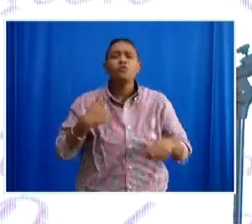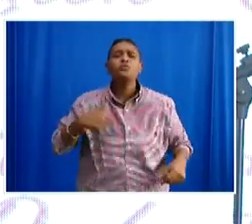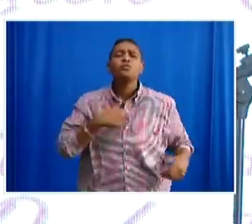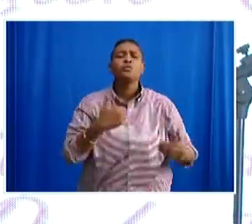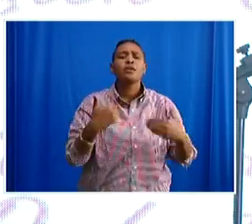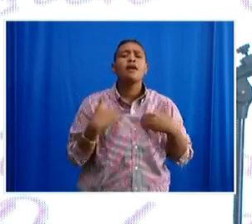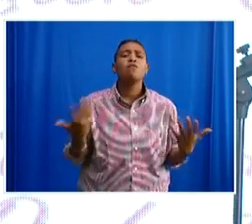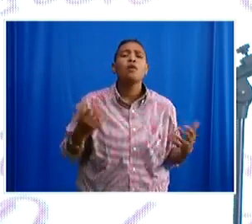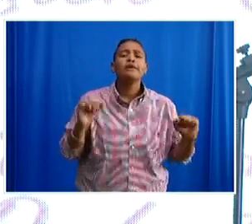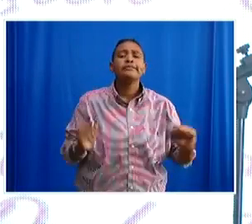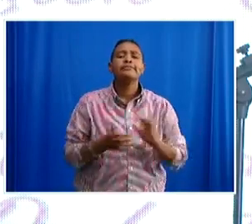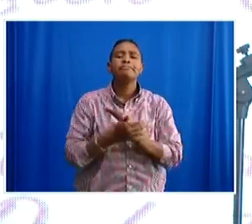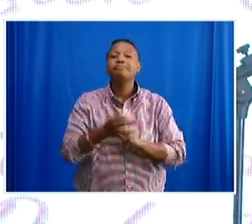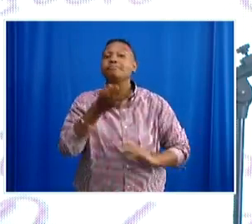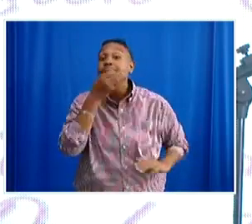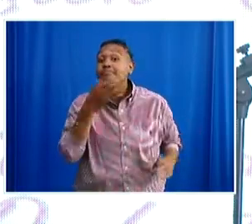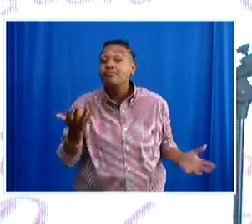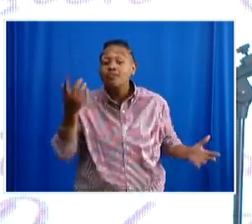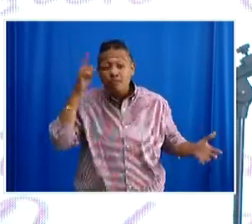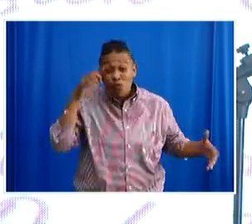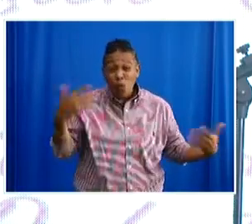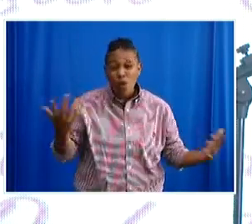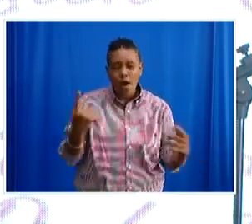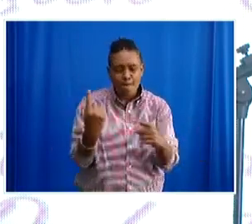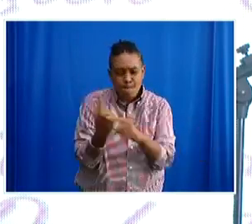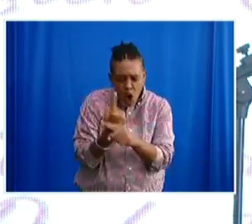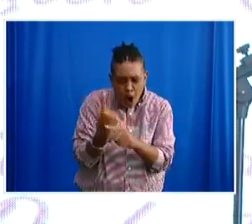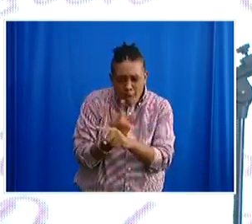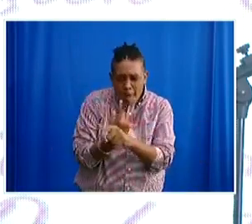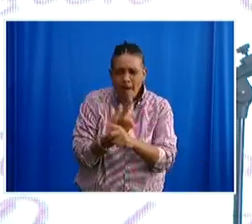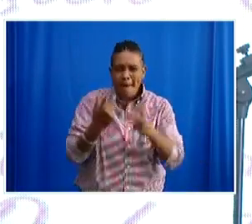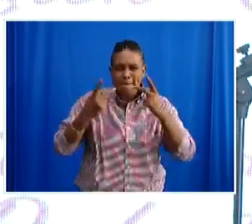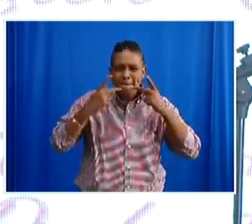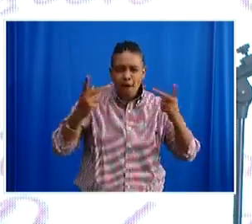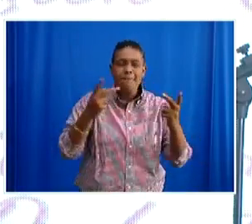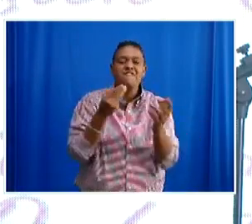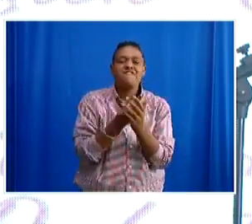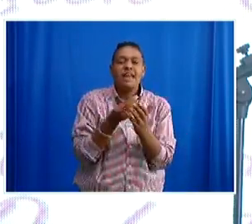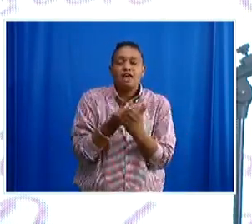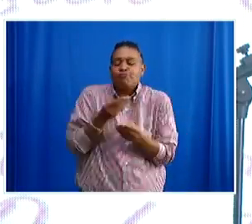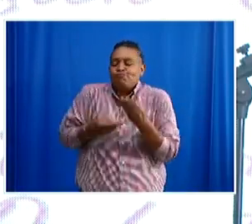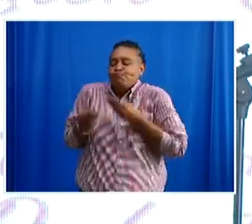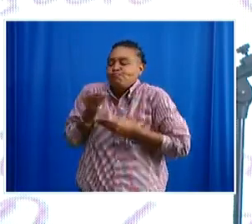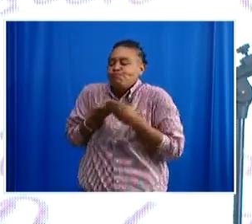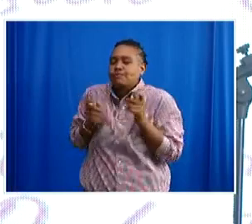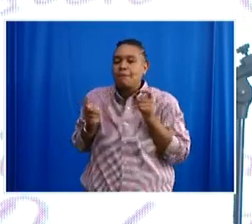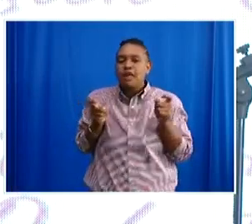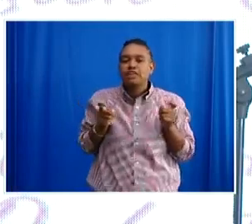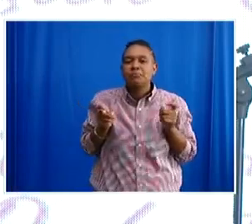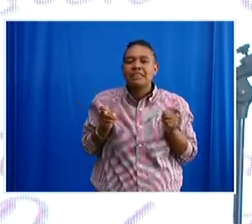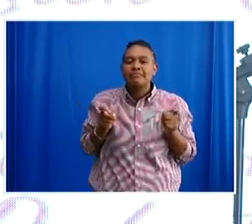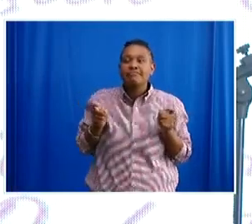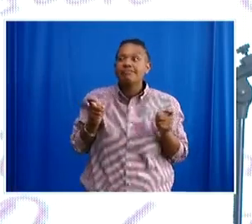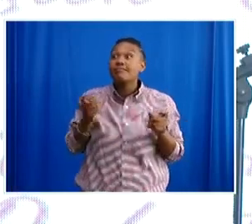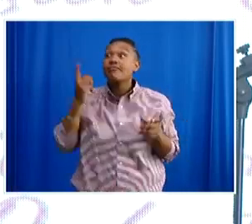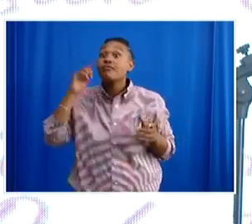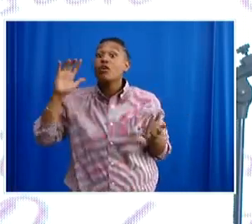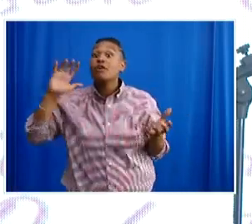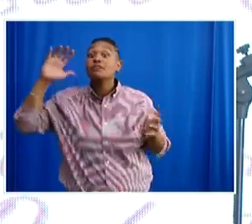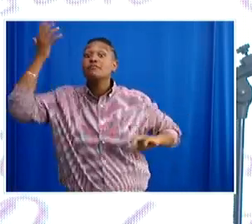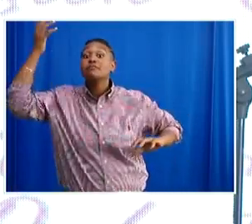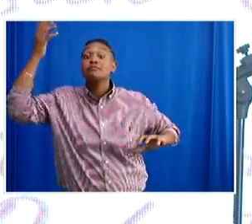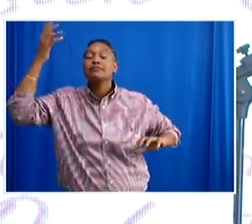the capacity for proper public financial management of natural disaster